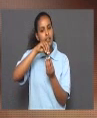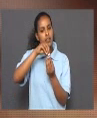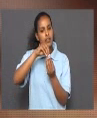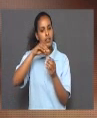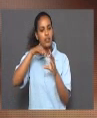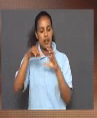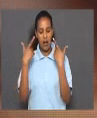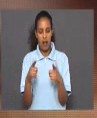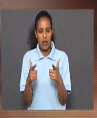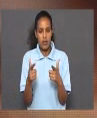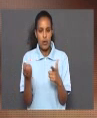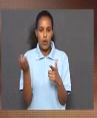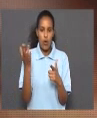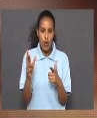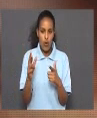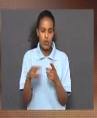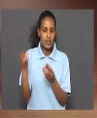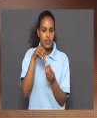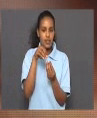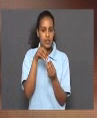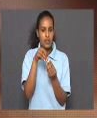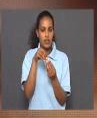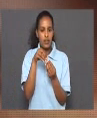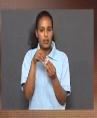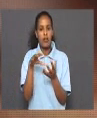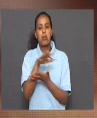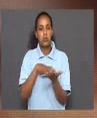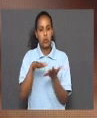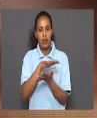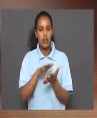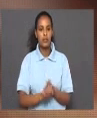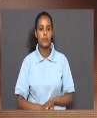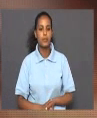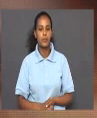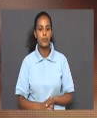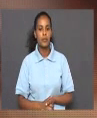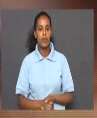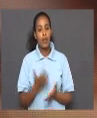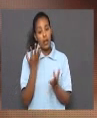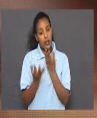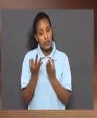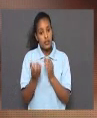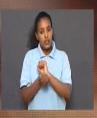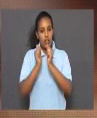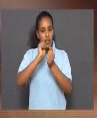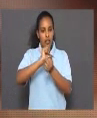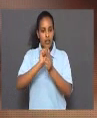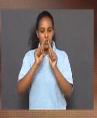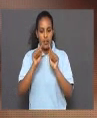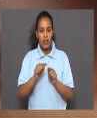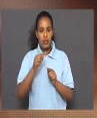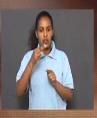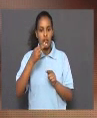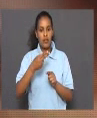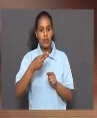increase in randomness or an increase in disorder. If the change in